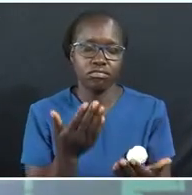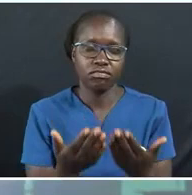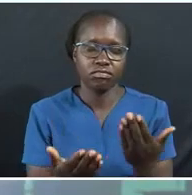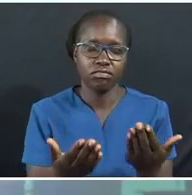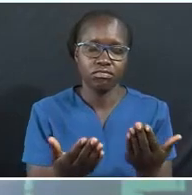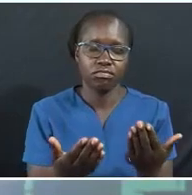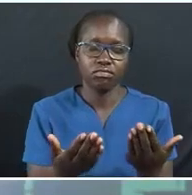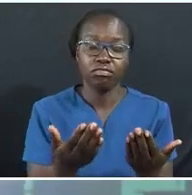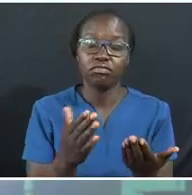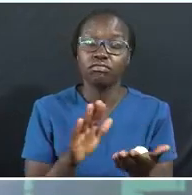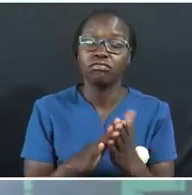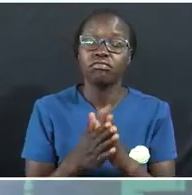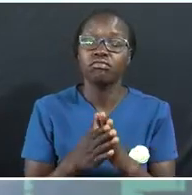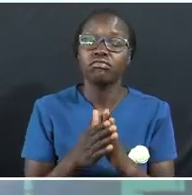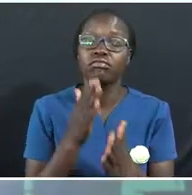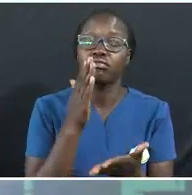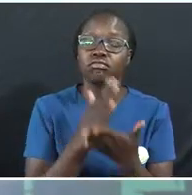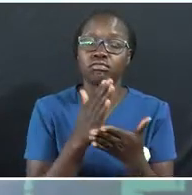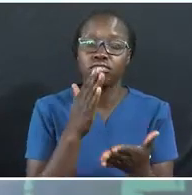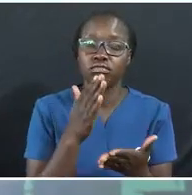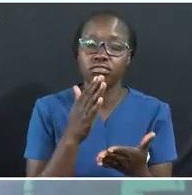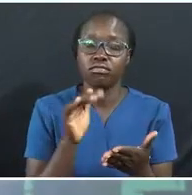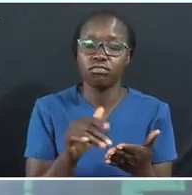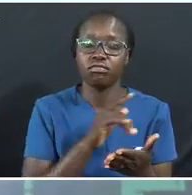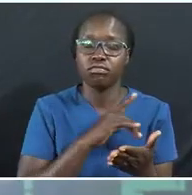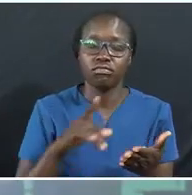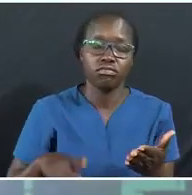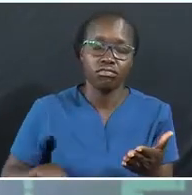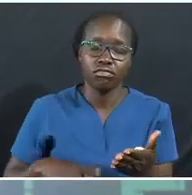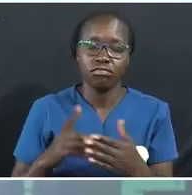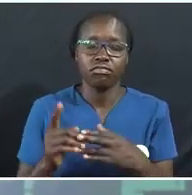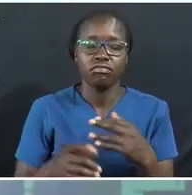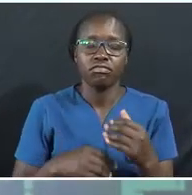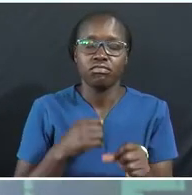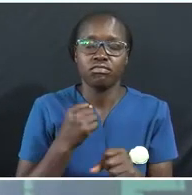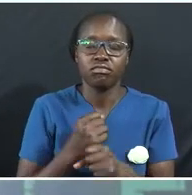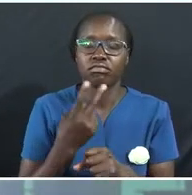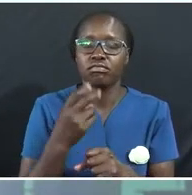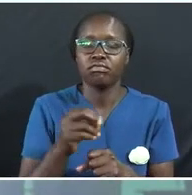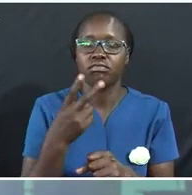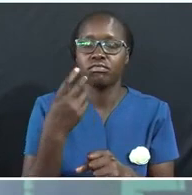become a reality that, Lord, in the year